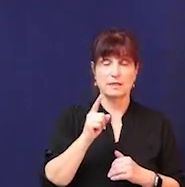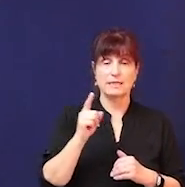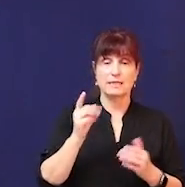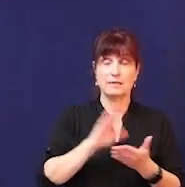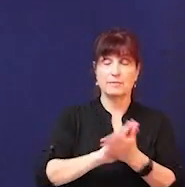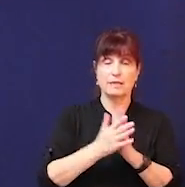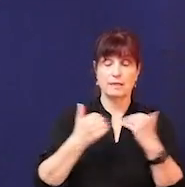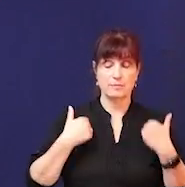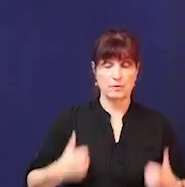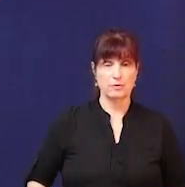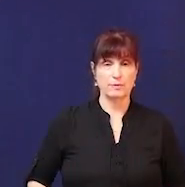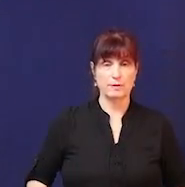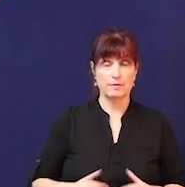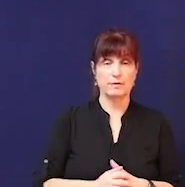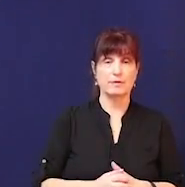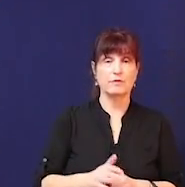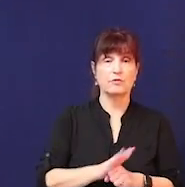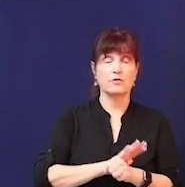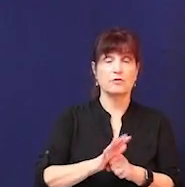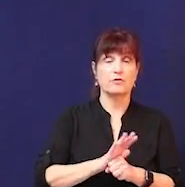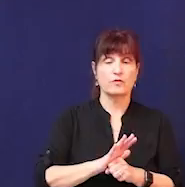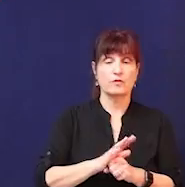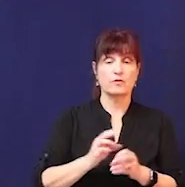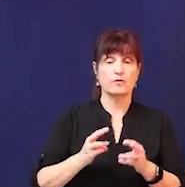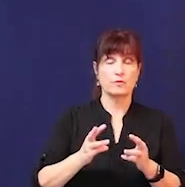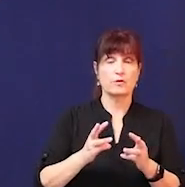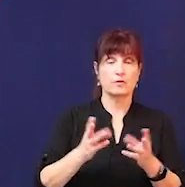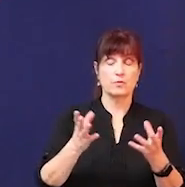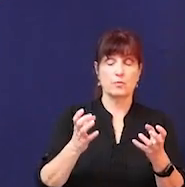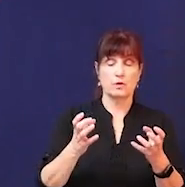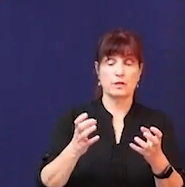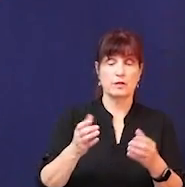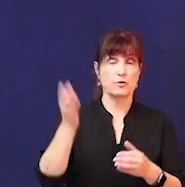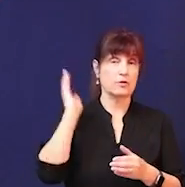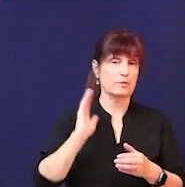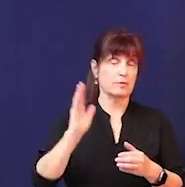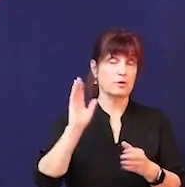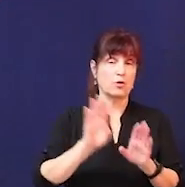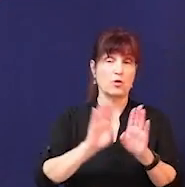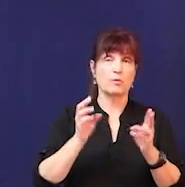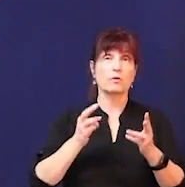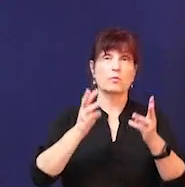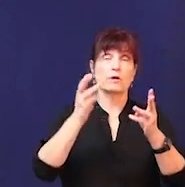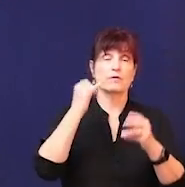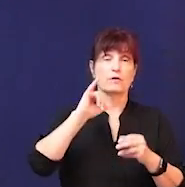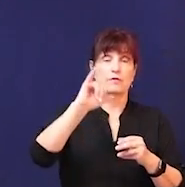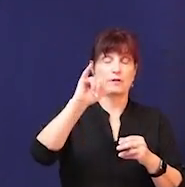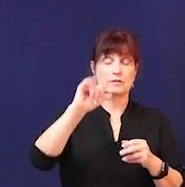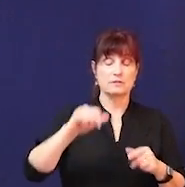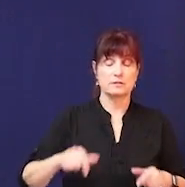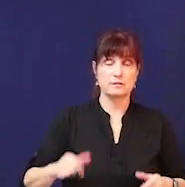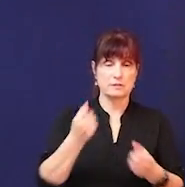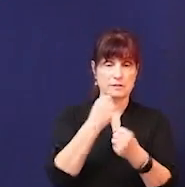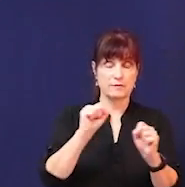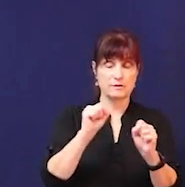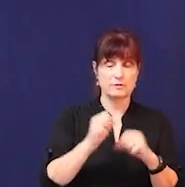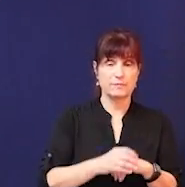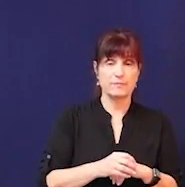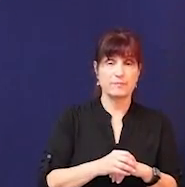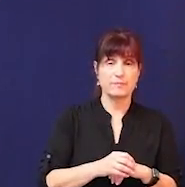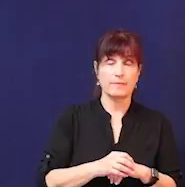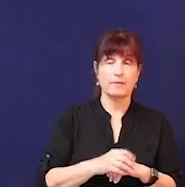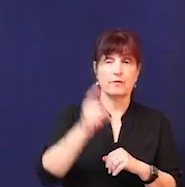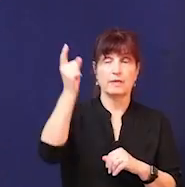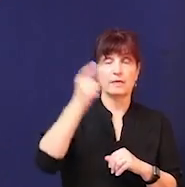flesh, and so fulfilled the design You formed long ago, and open for us the way to eternal salvation, that when He